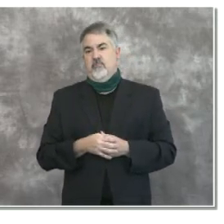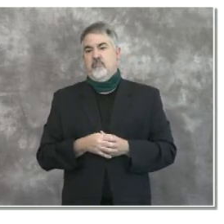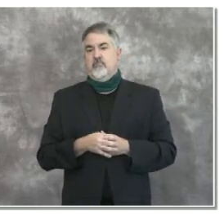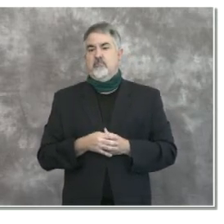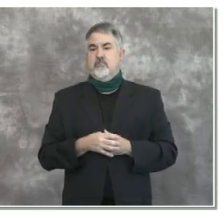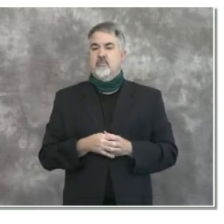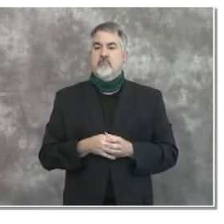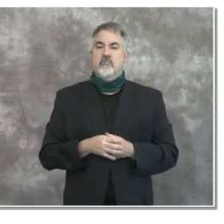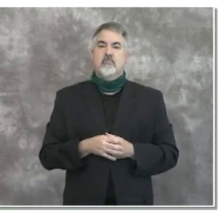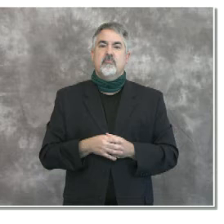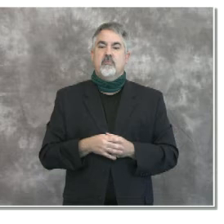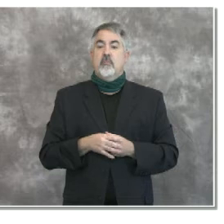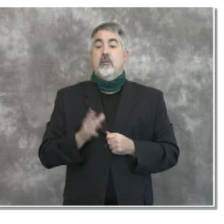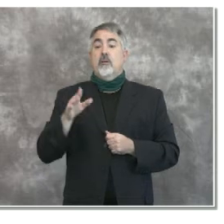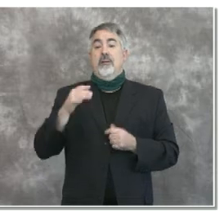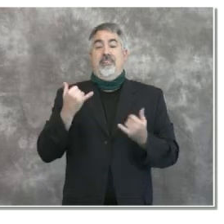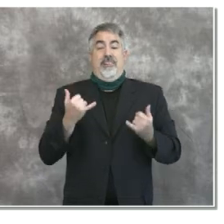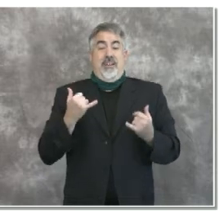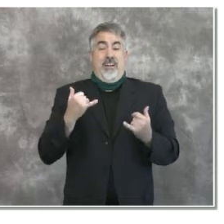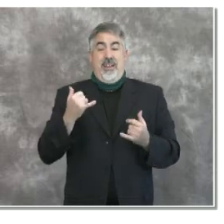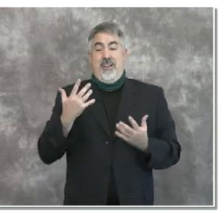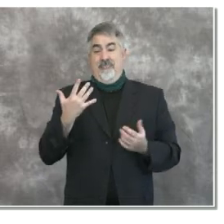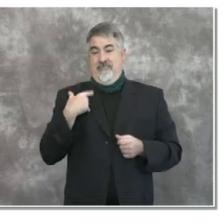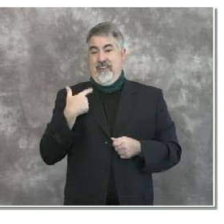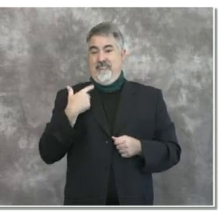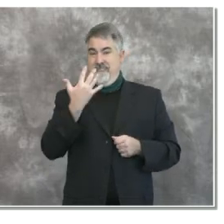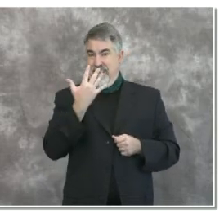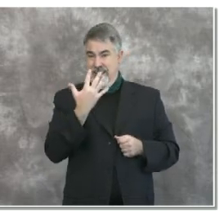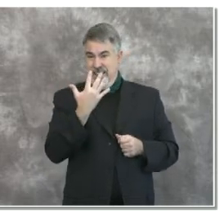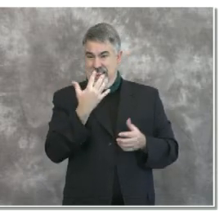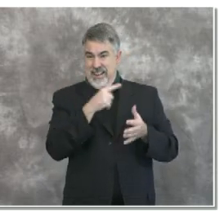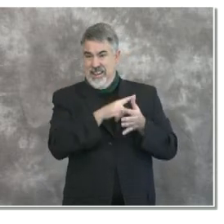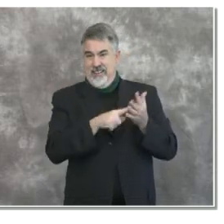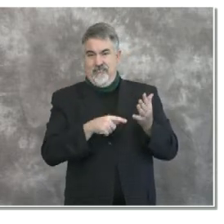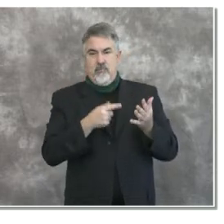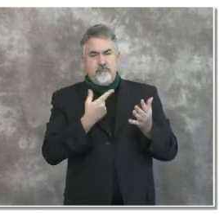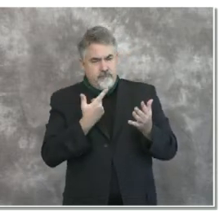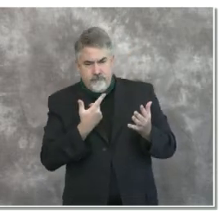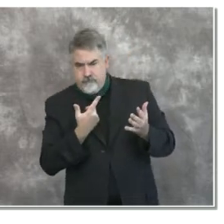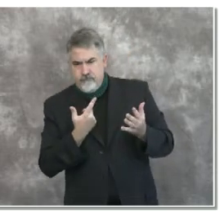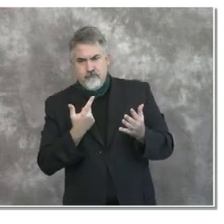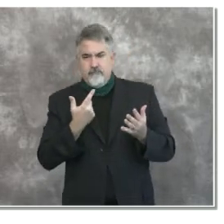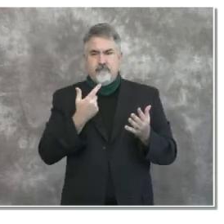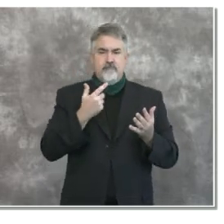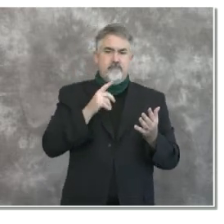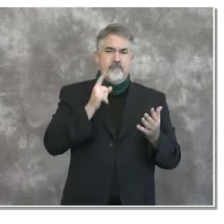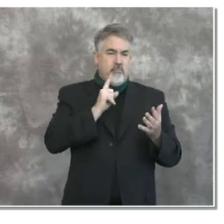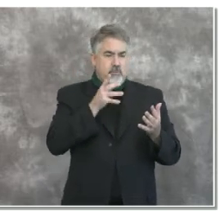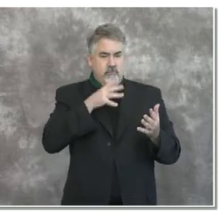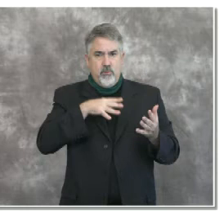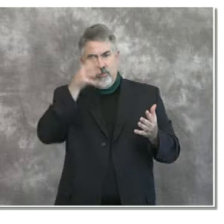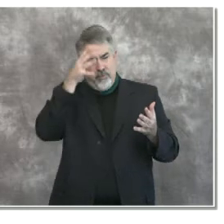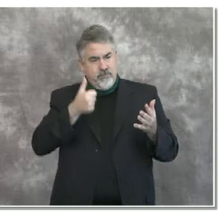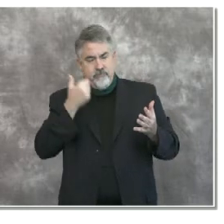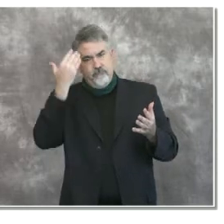51%. And now only 5 individuals have no gender identified.